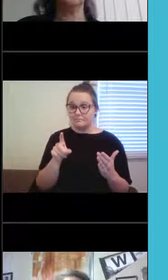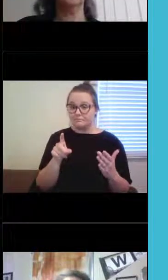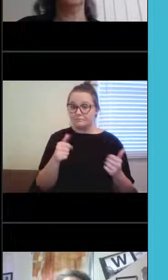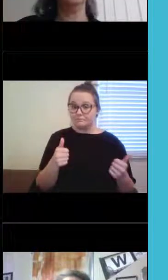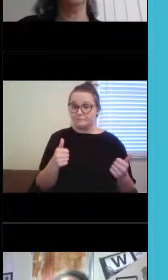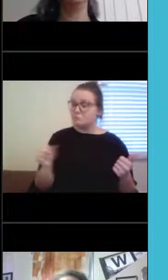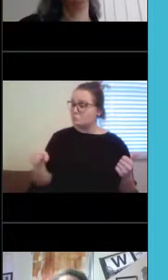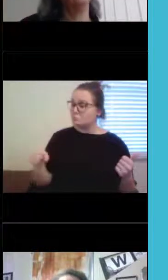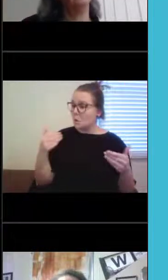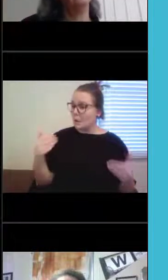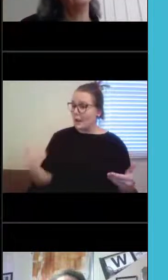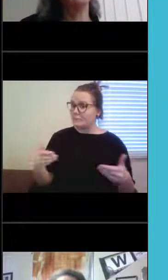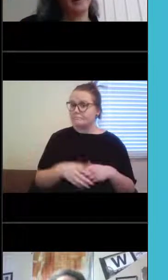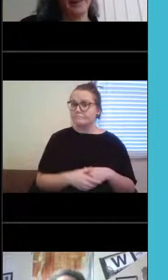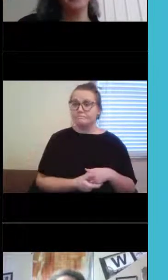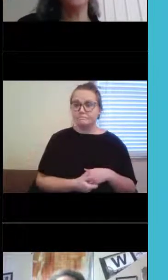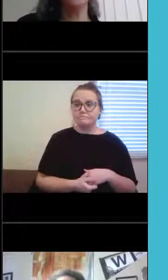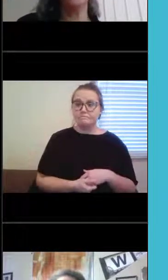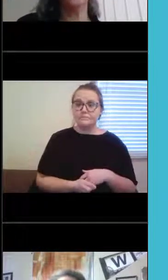Yeah, let's get into it.